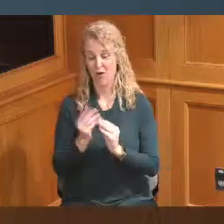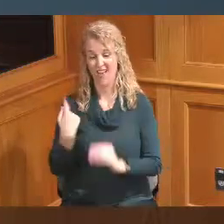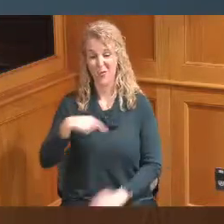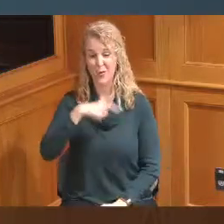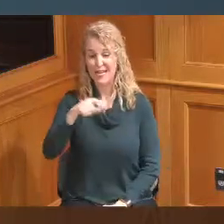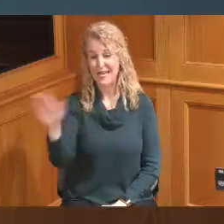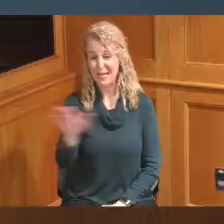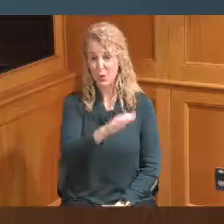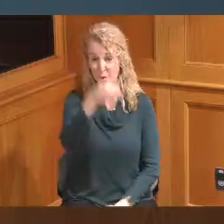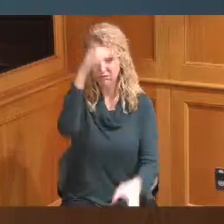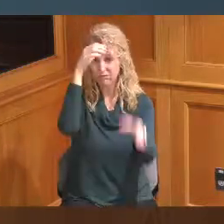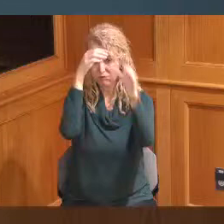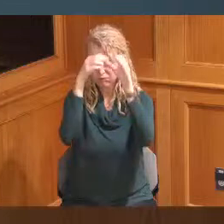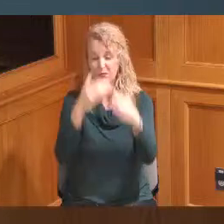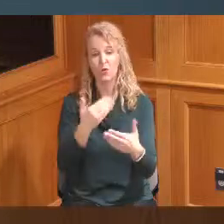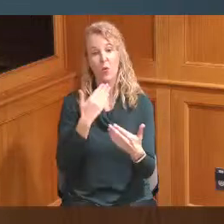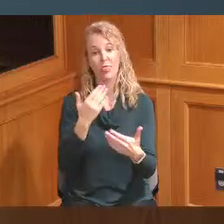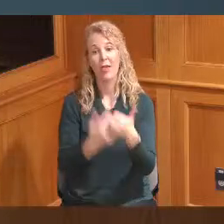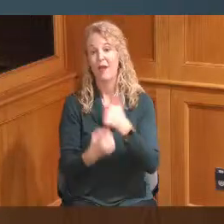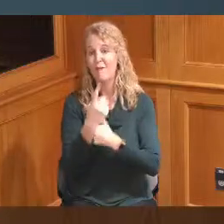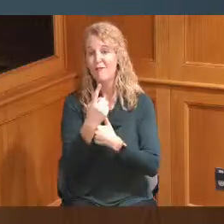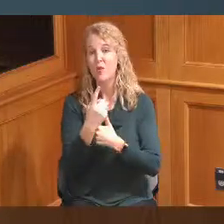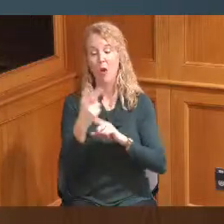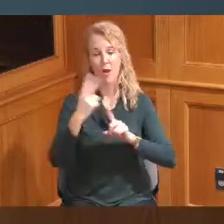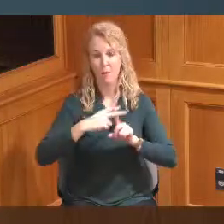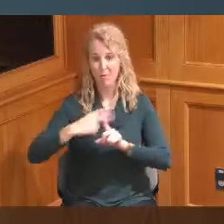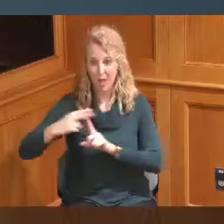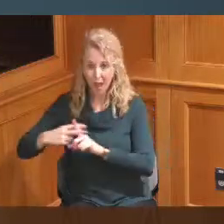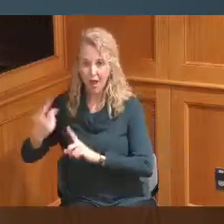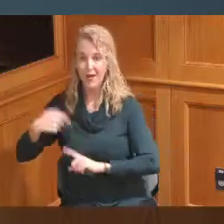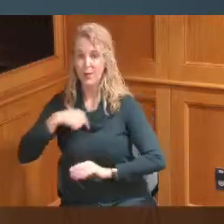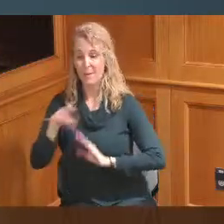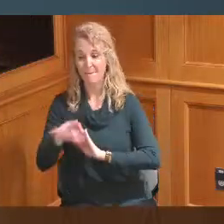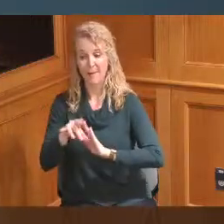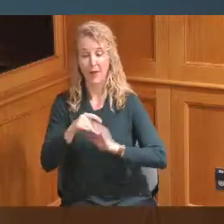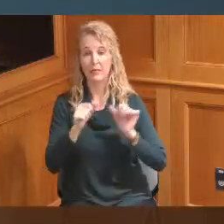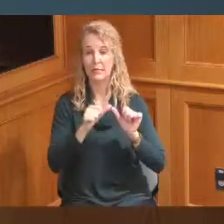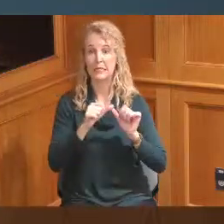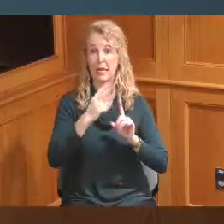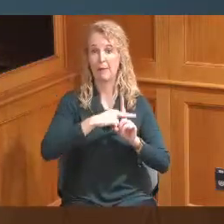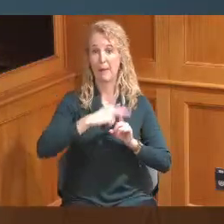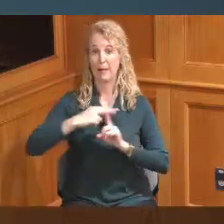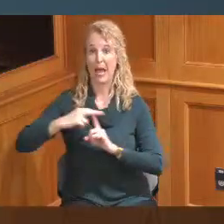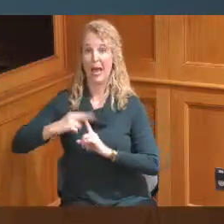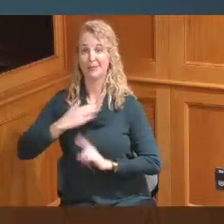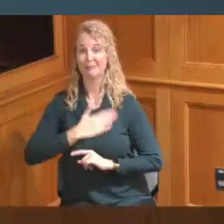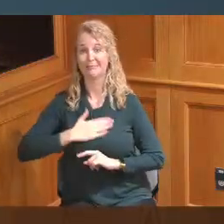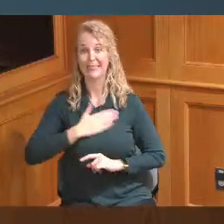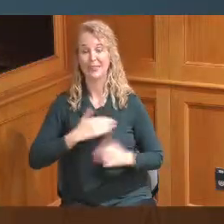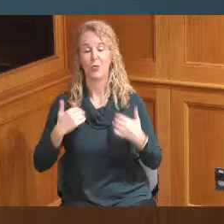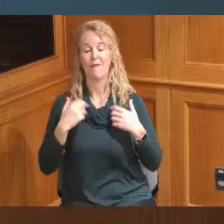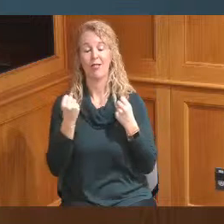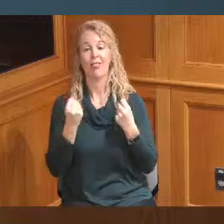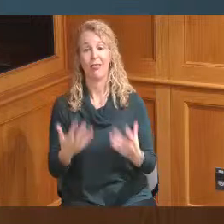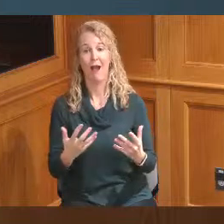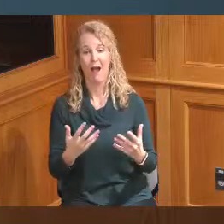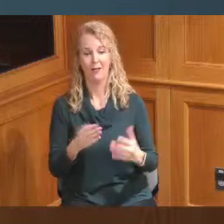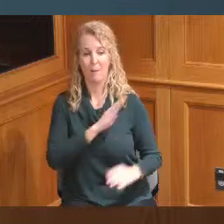So we thank everyone who has applied and ask people to keep applying because we have lots of board